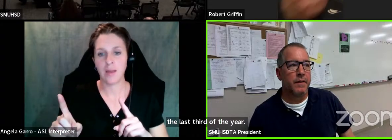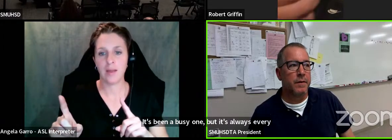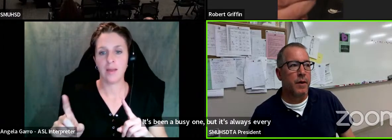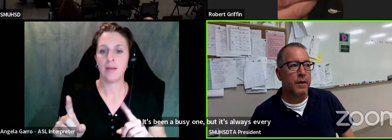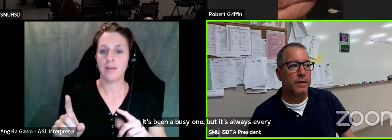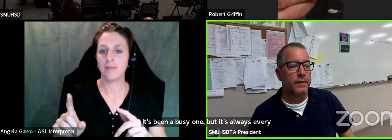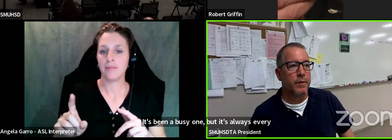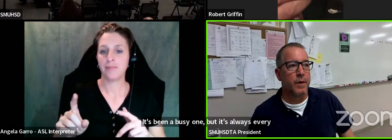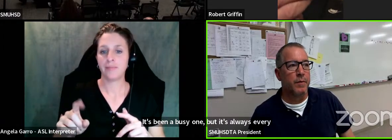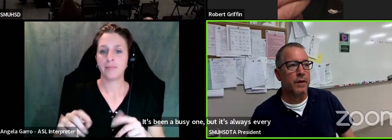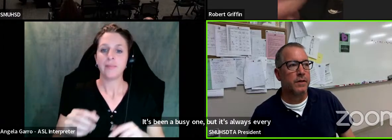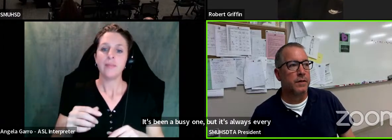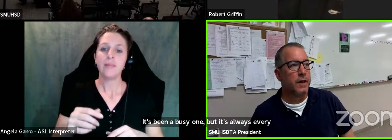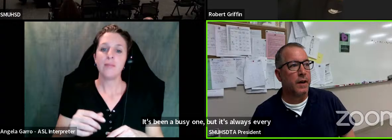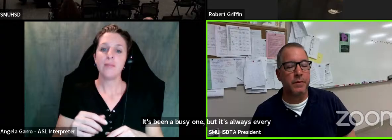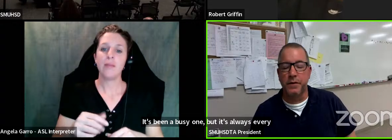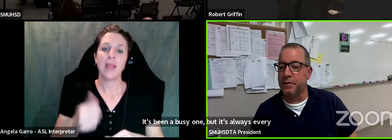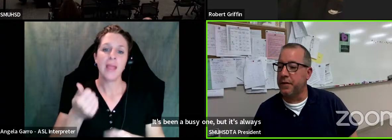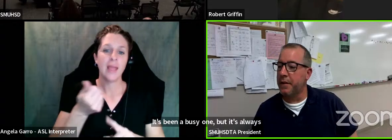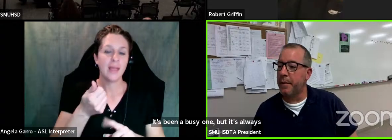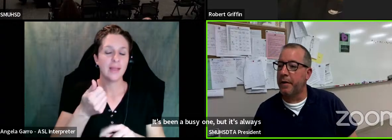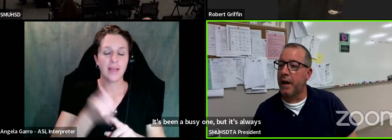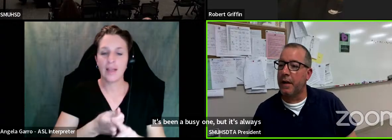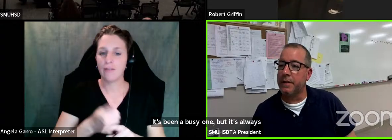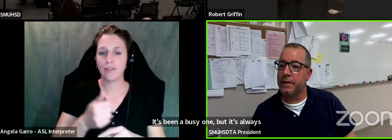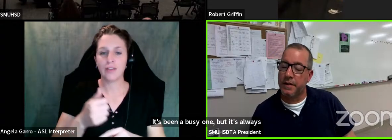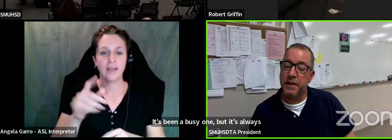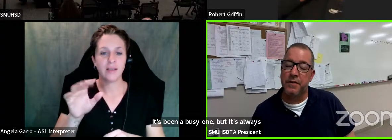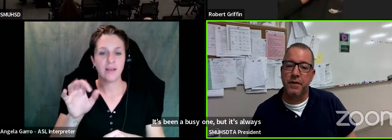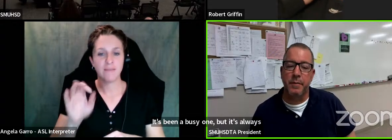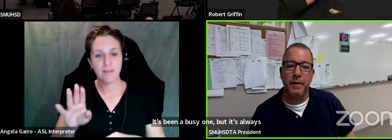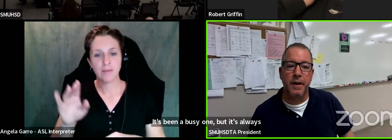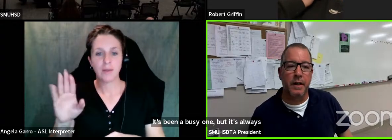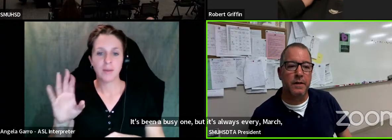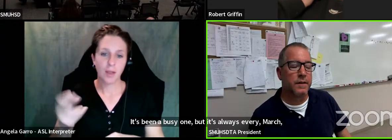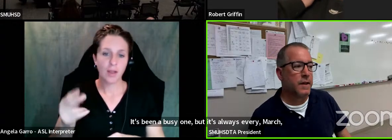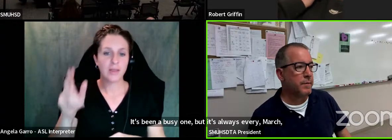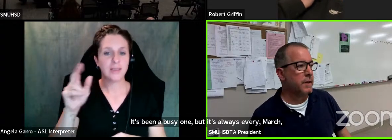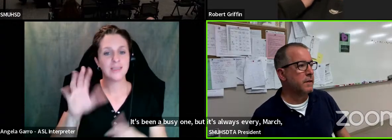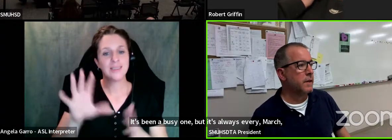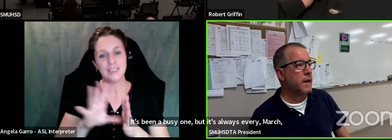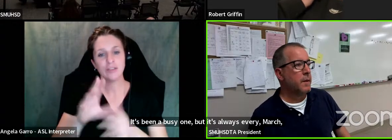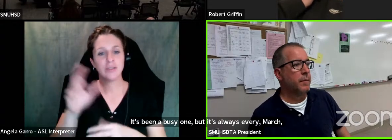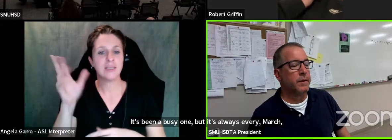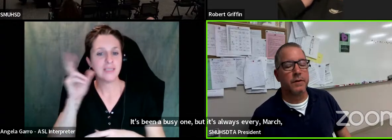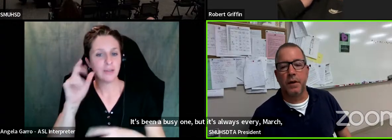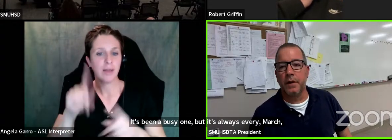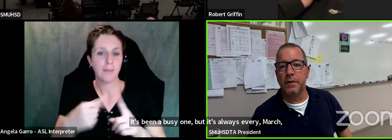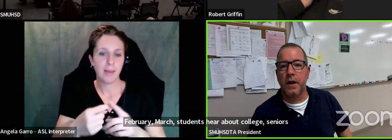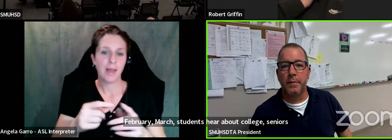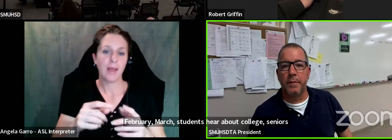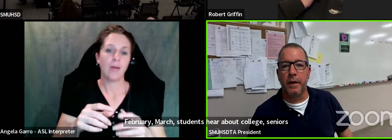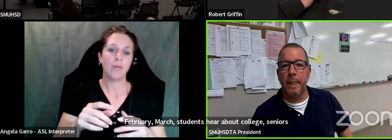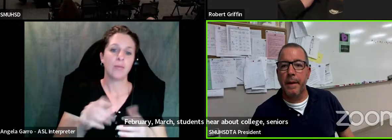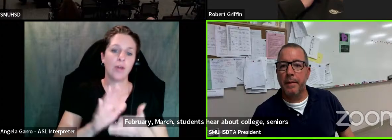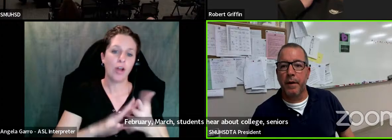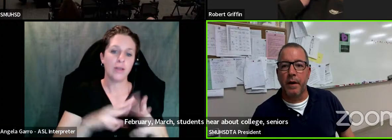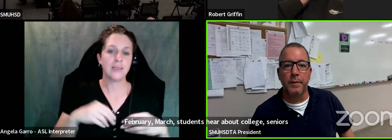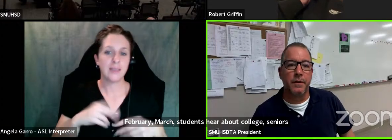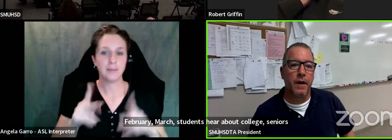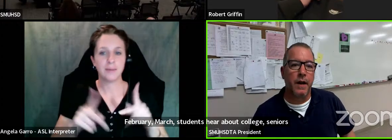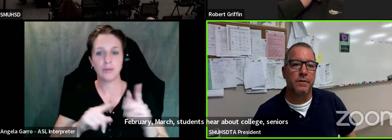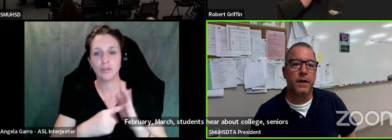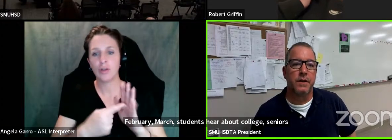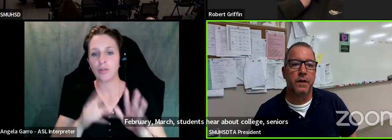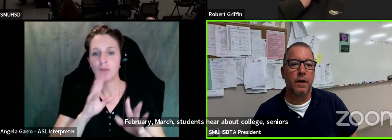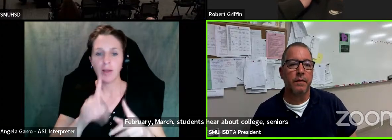every February, March, students hear about college, seniors hear about college acceptance. People are starting to talk about